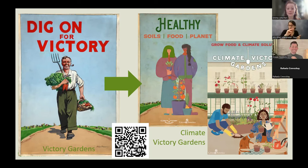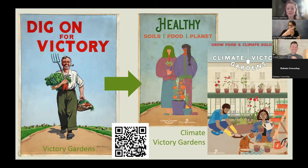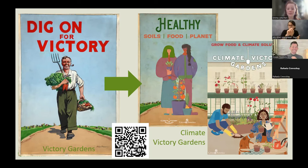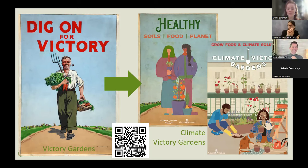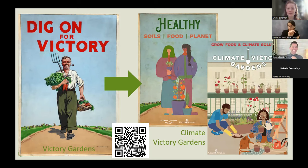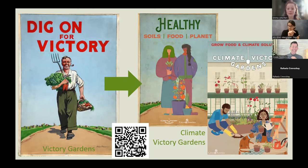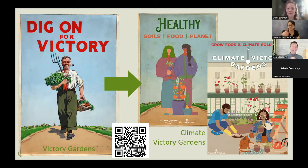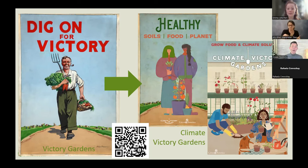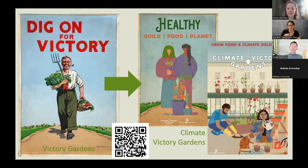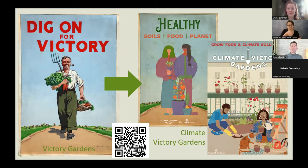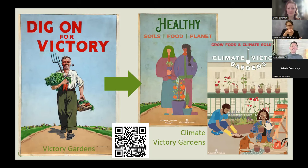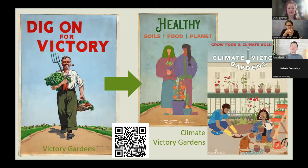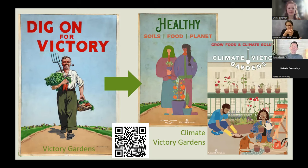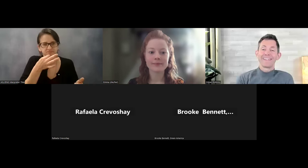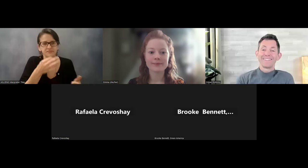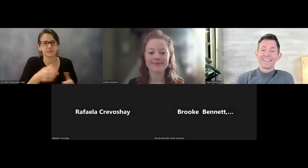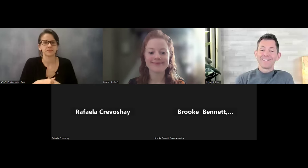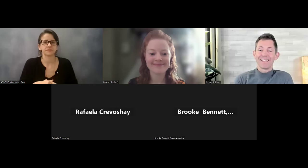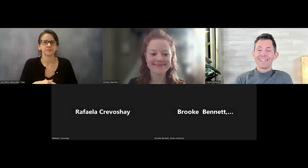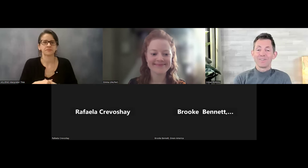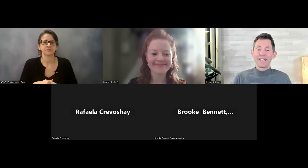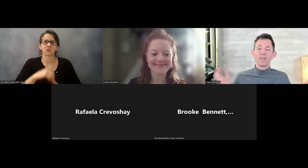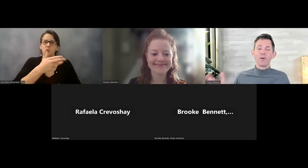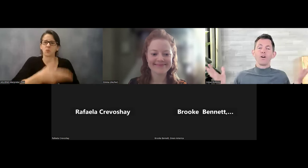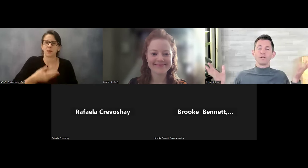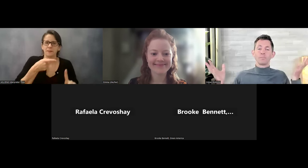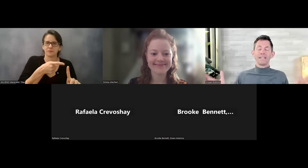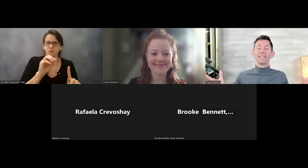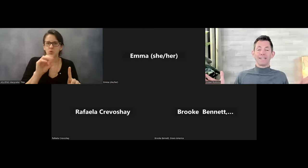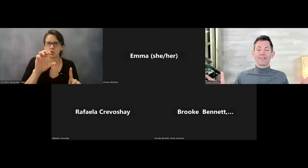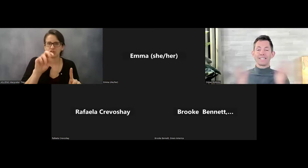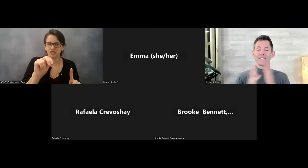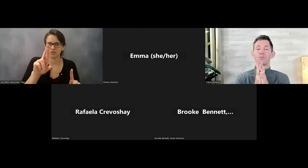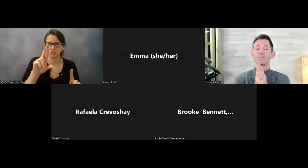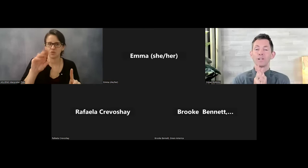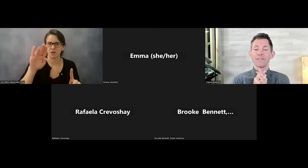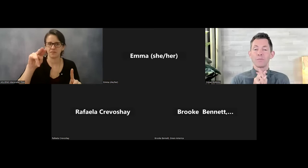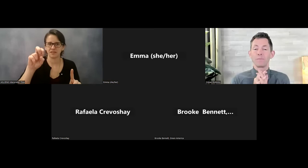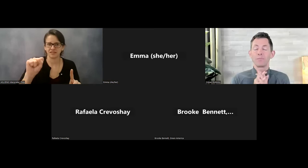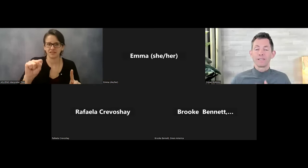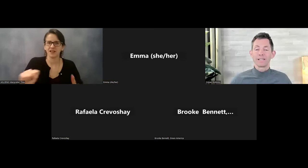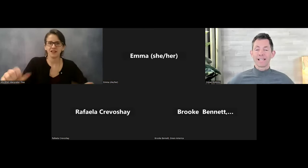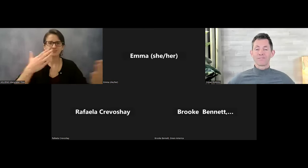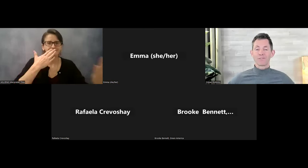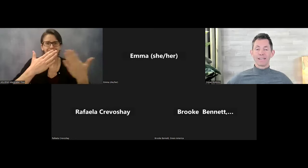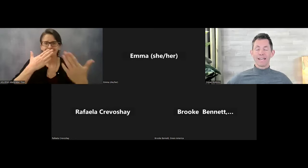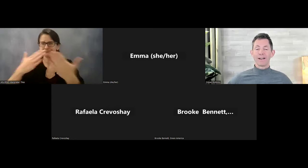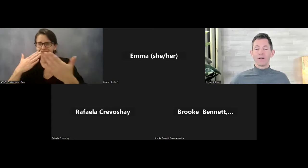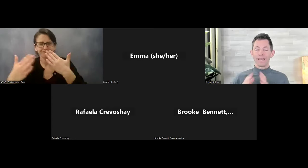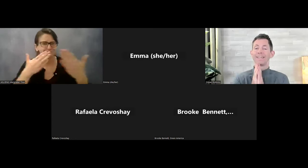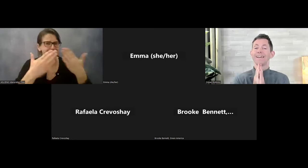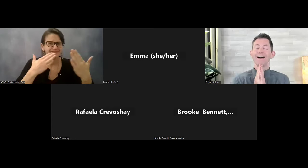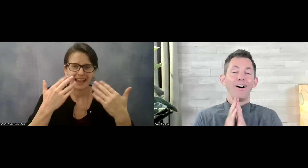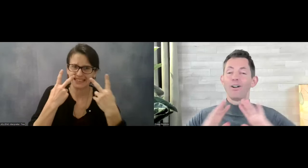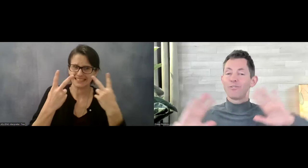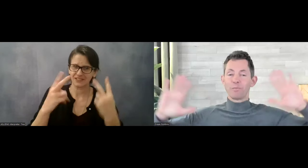Robbins. Well, thank you. Thank you all for being here. I see 411 people with us live right now